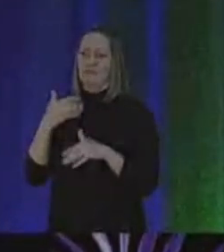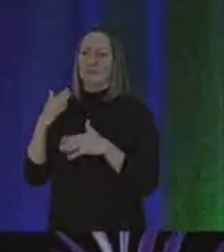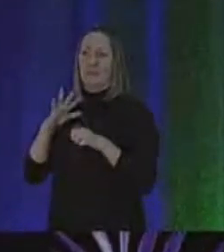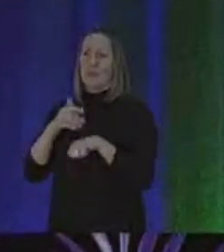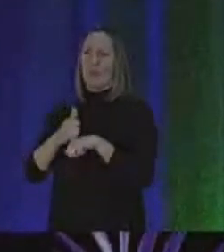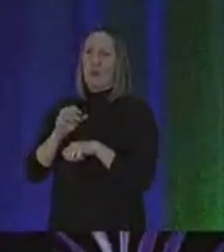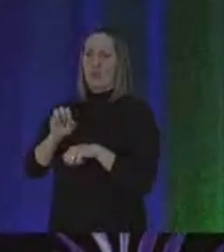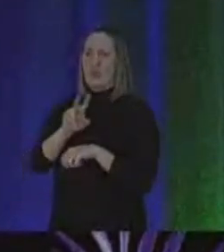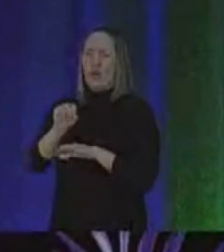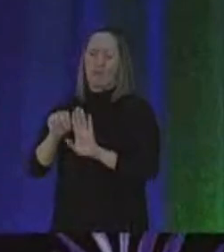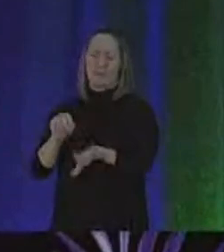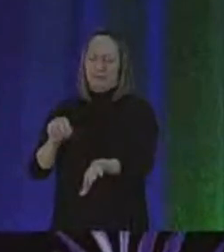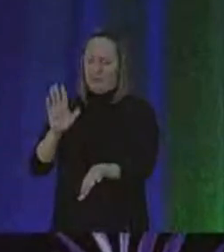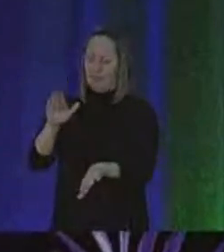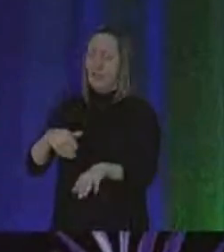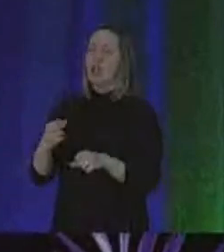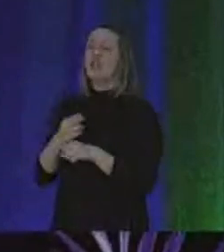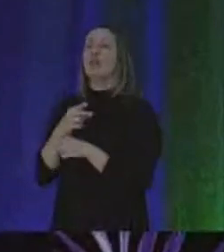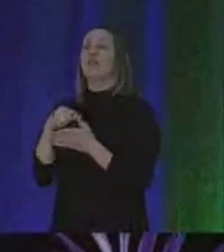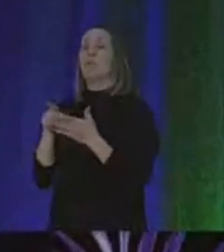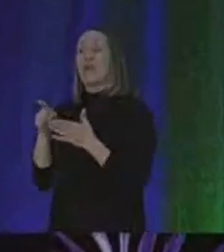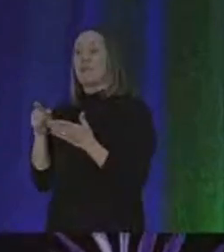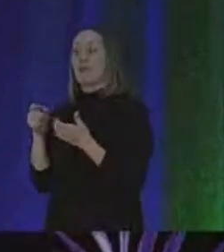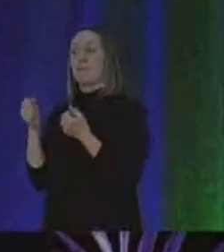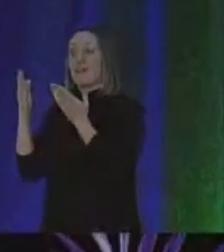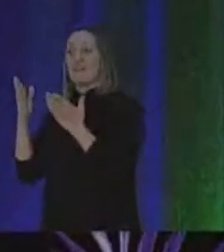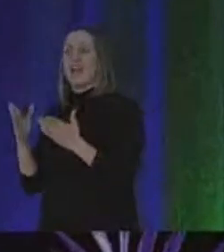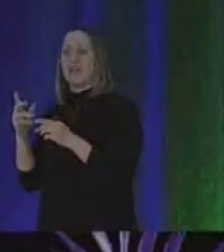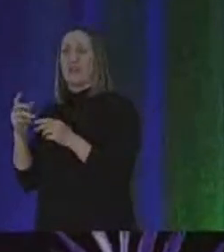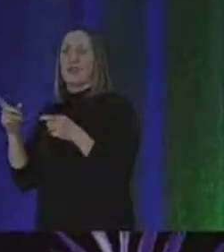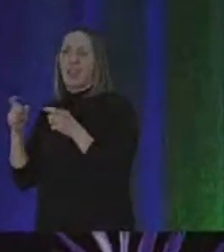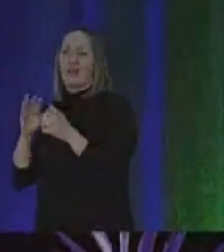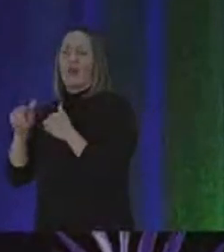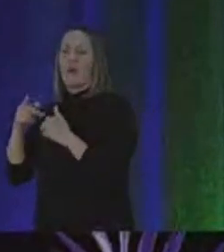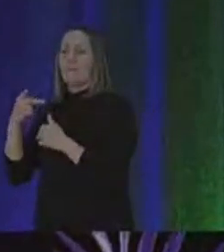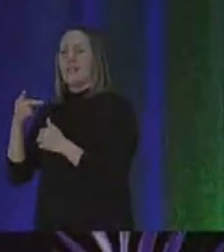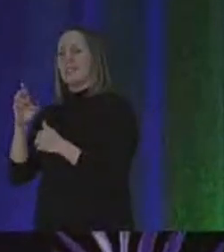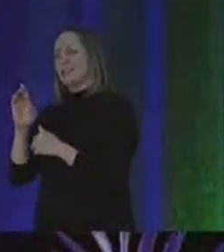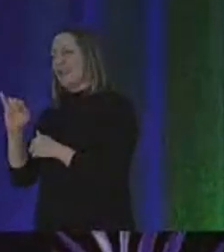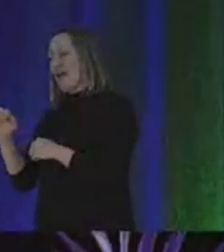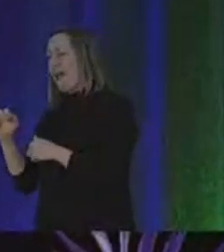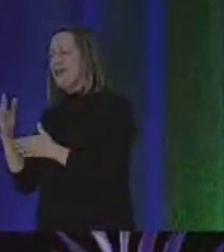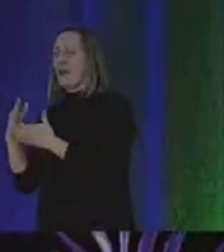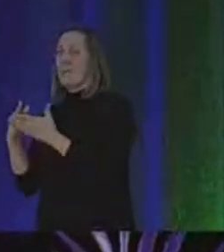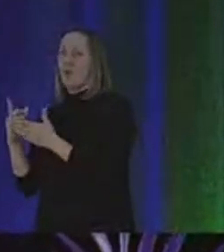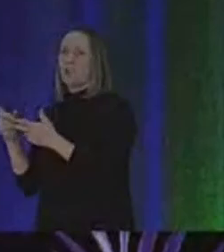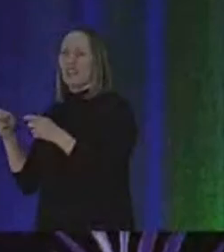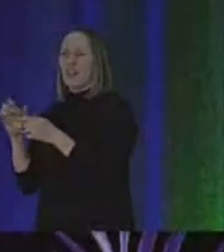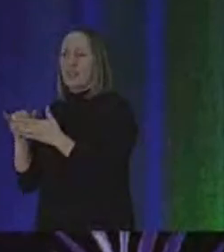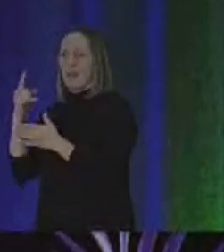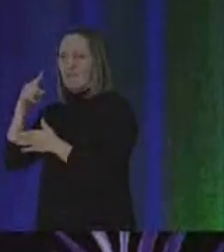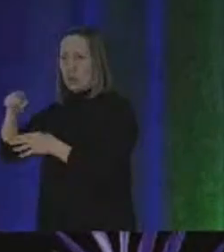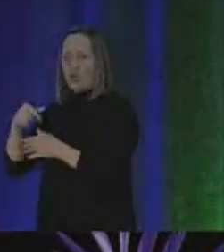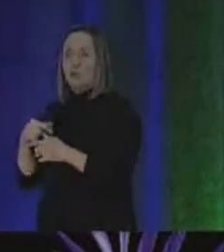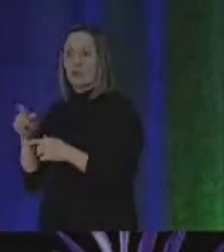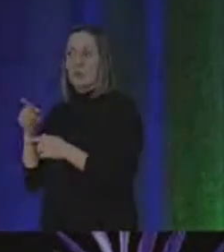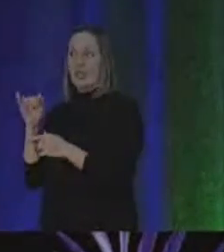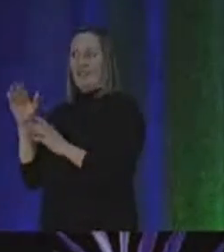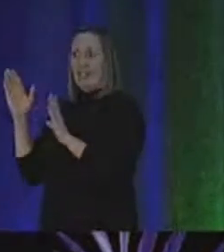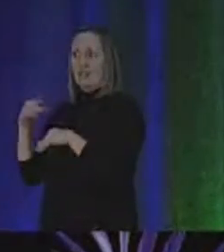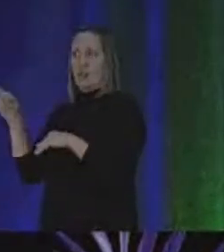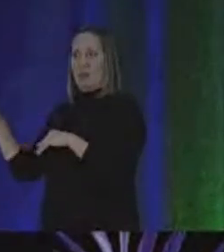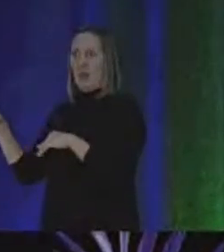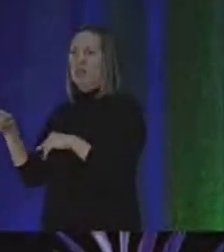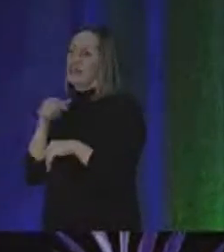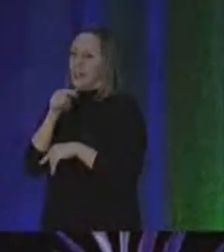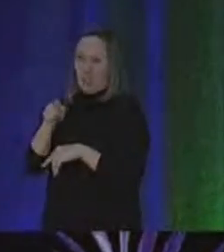part out. Use a payment provider. They handle all the PCI compliance. They handle all that stuff for you. So that way they get in trouble, you don't.